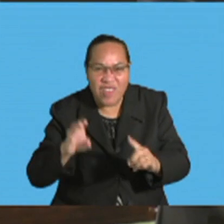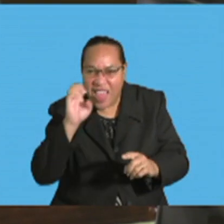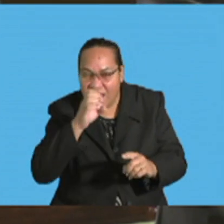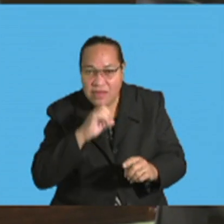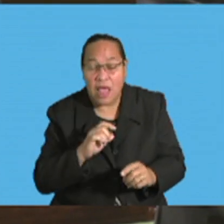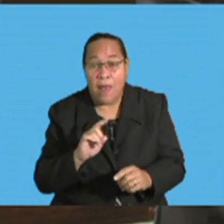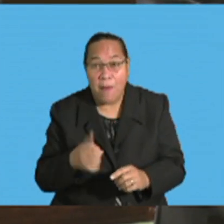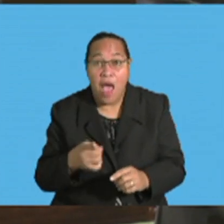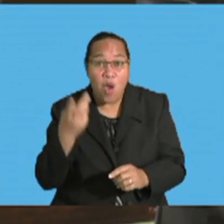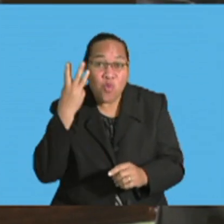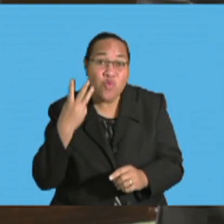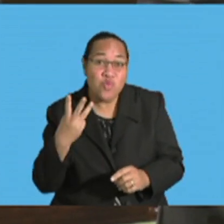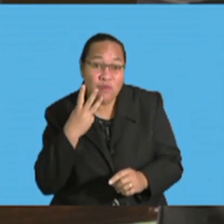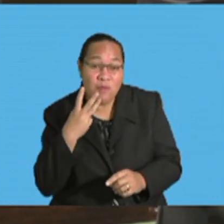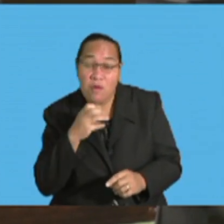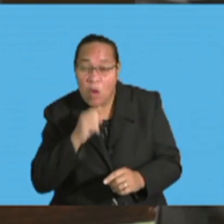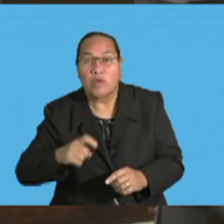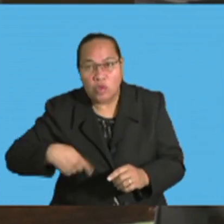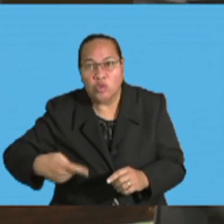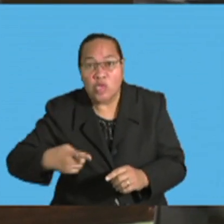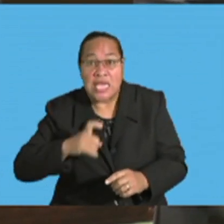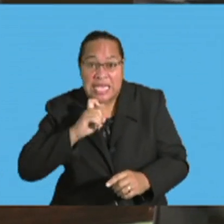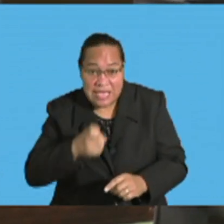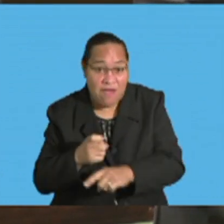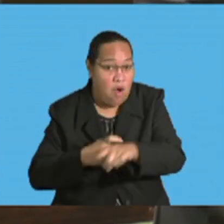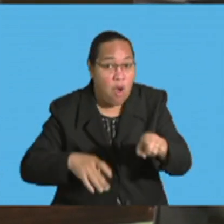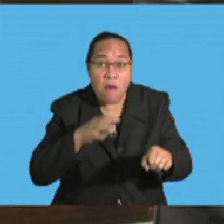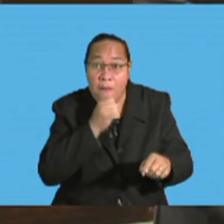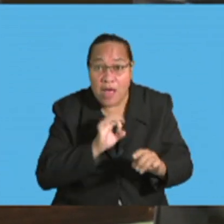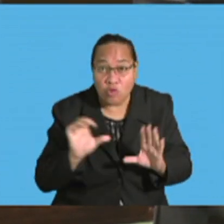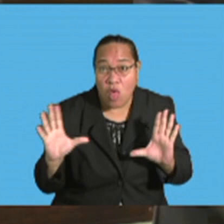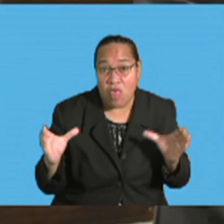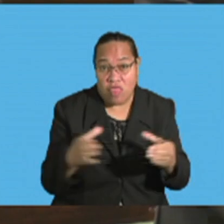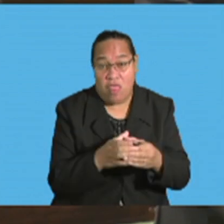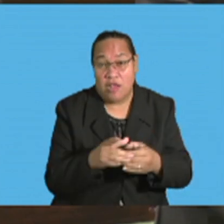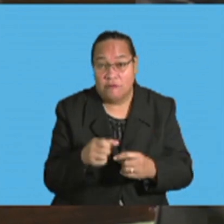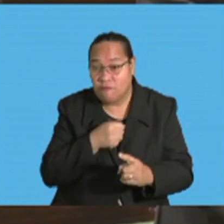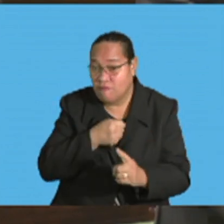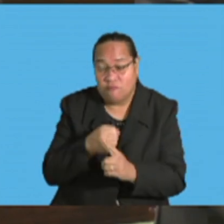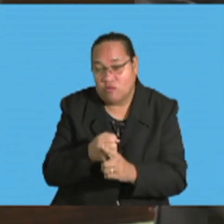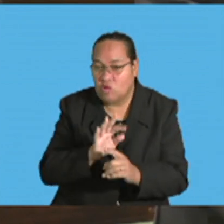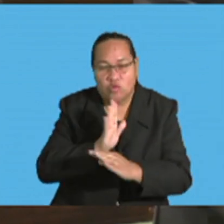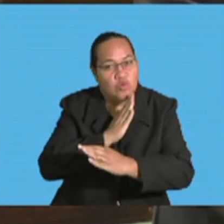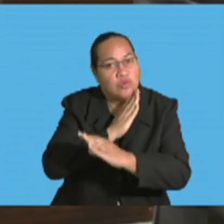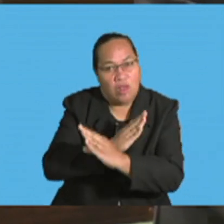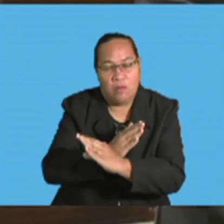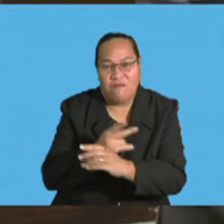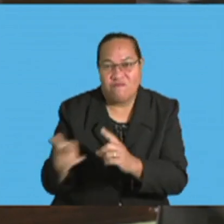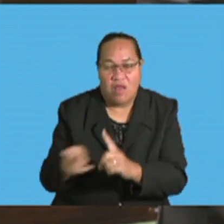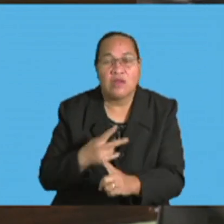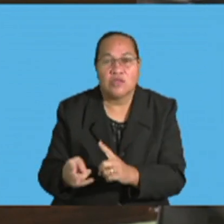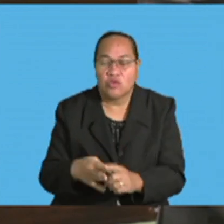until all men make the effort to condemn this sort of violence, condemn abusers, and speak out